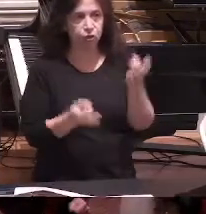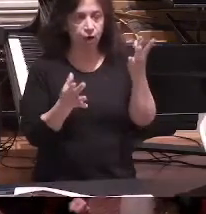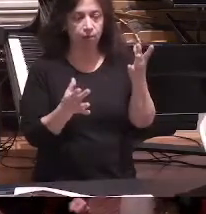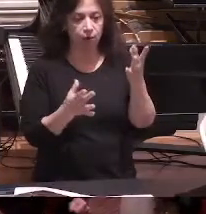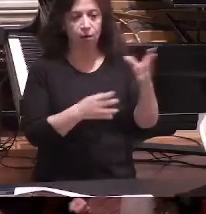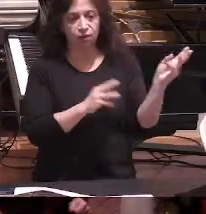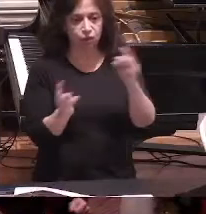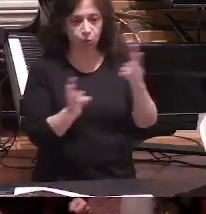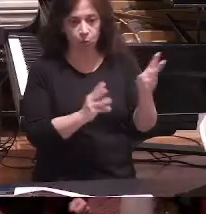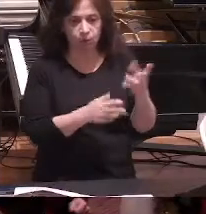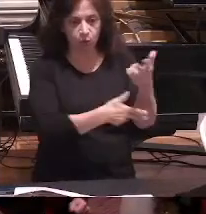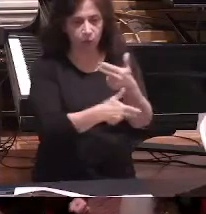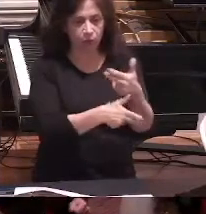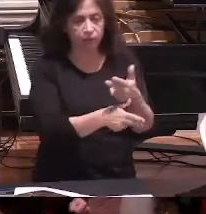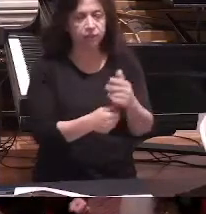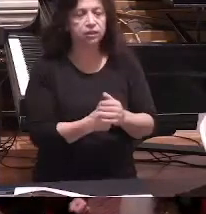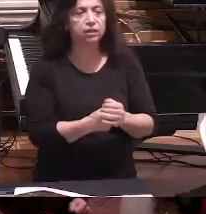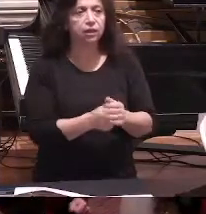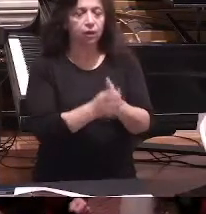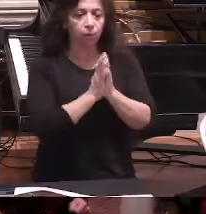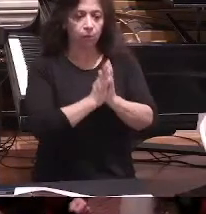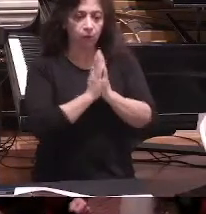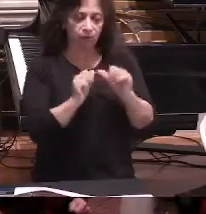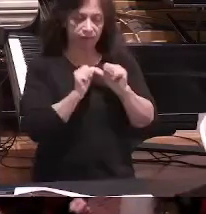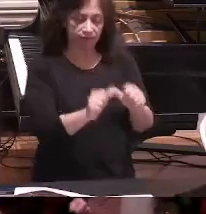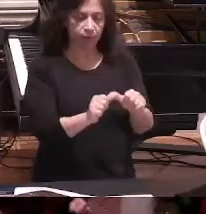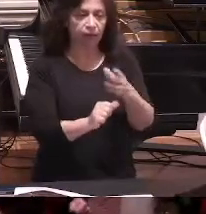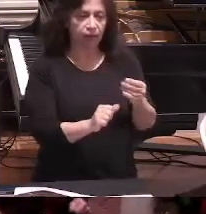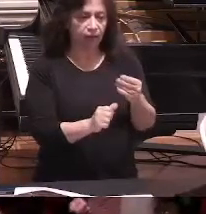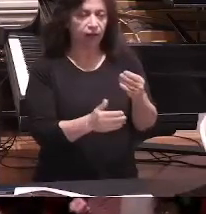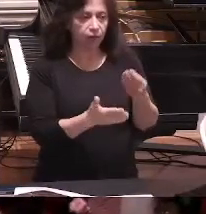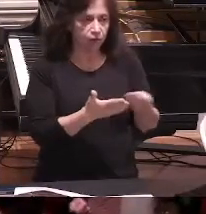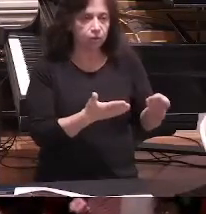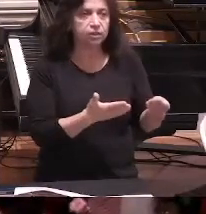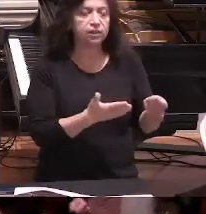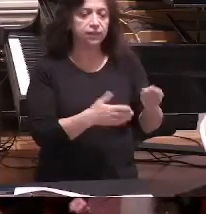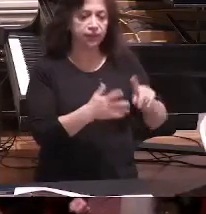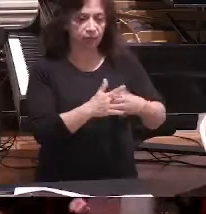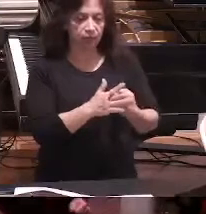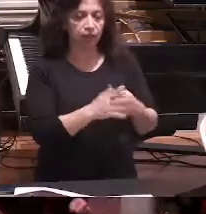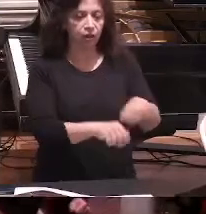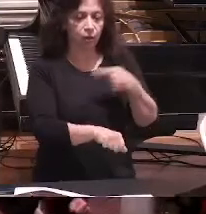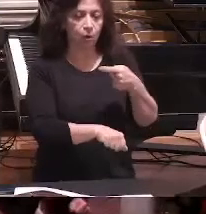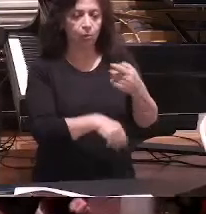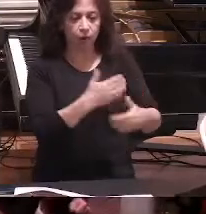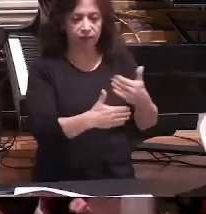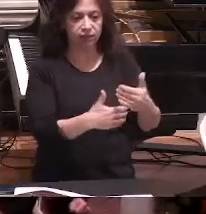those storms. And we pray for the stamina and resources as they begin the long process of